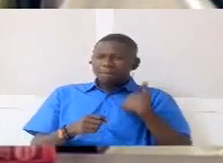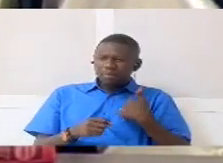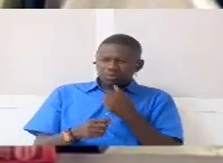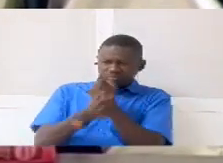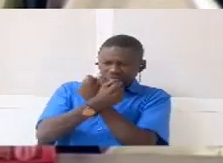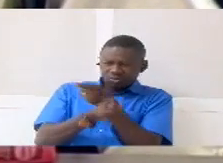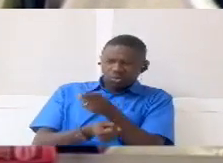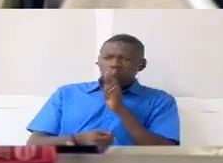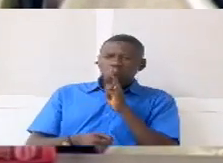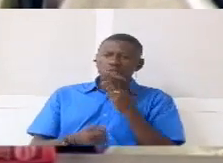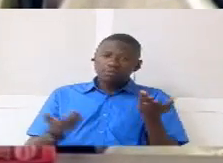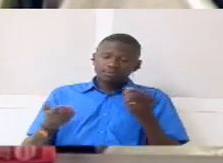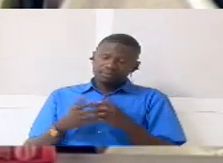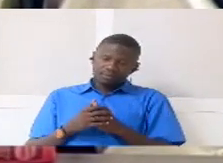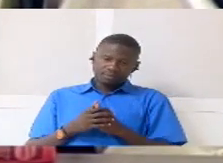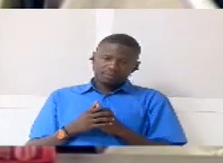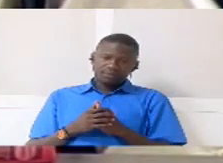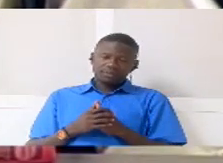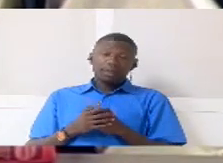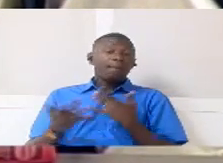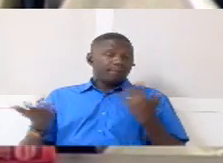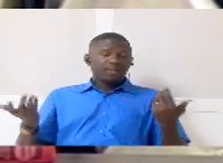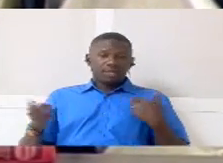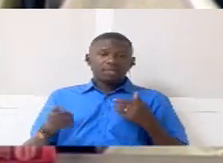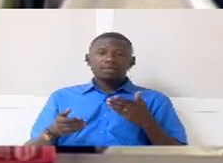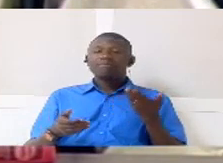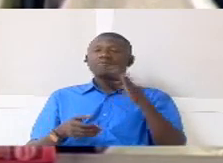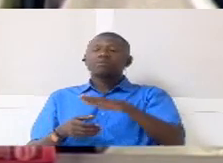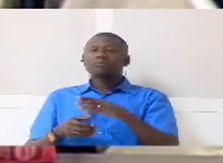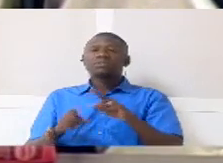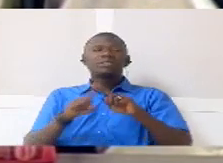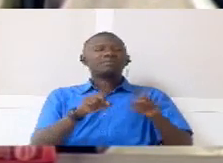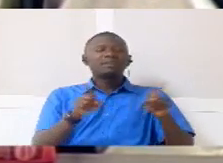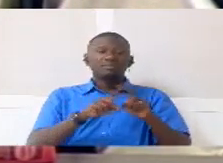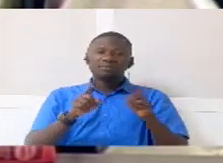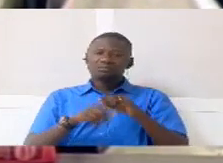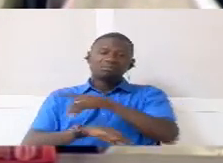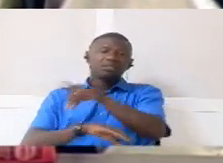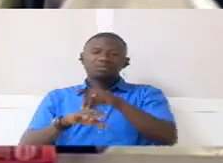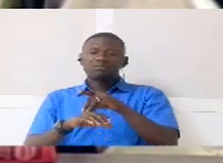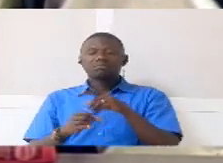konole. Mostly they came from various places, even government workers or officials were there.